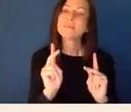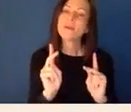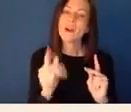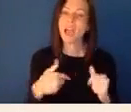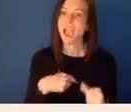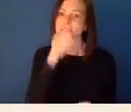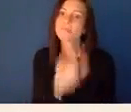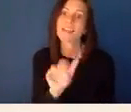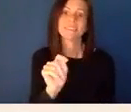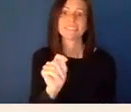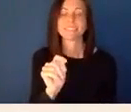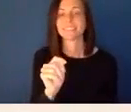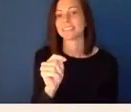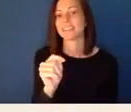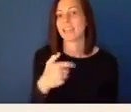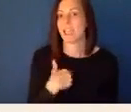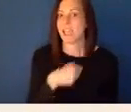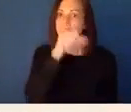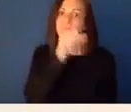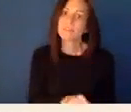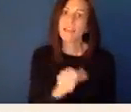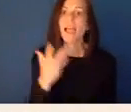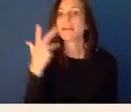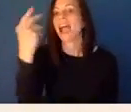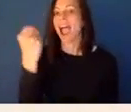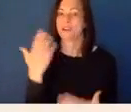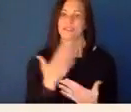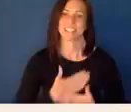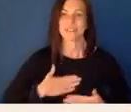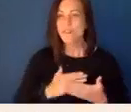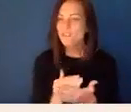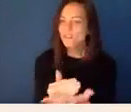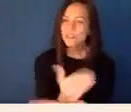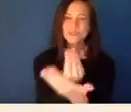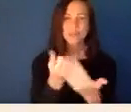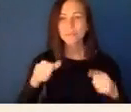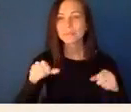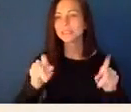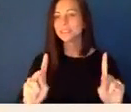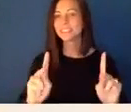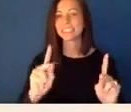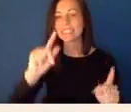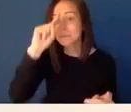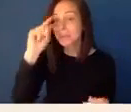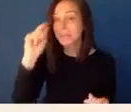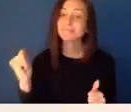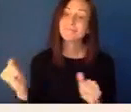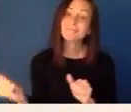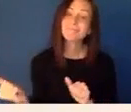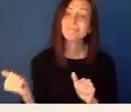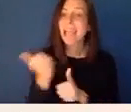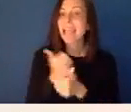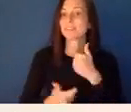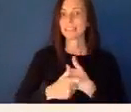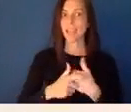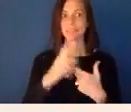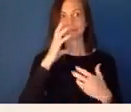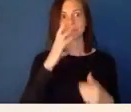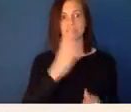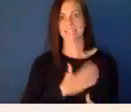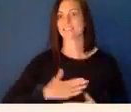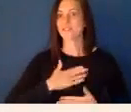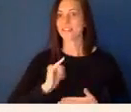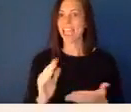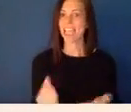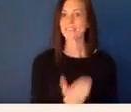to get out and enjoy brand new opportunities, because every time we enjoy a brand new opportunity, we break down a barrier that was